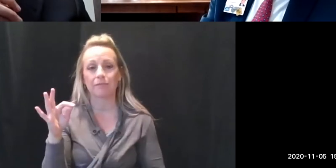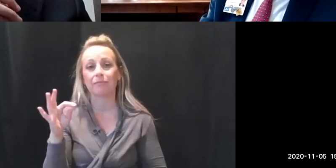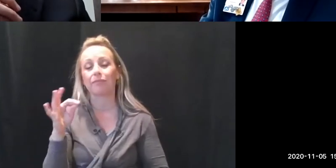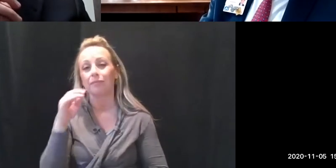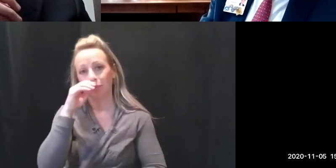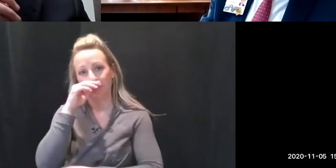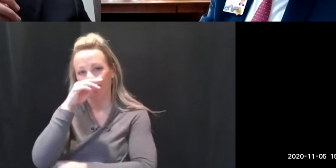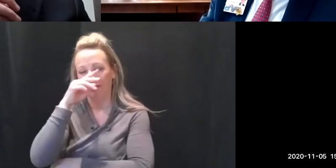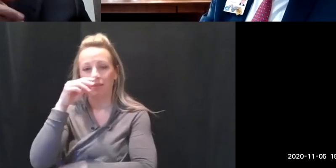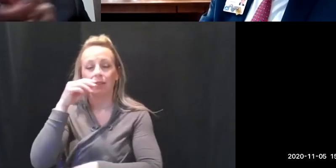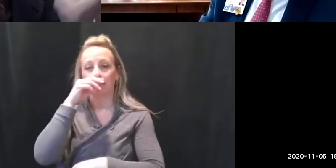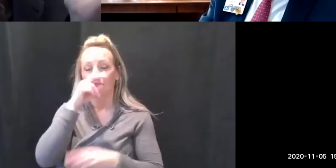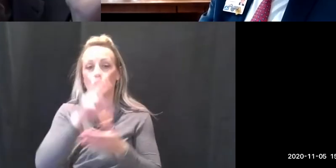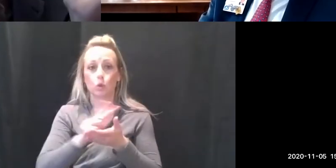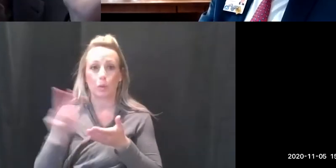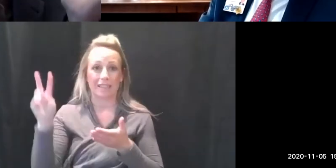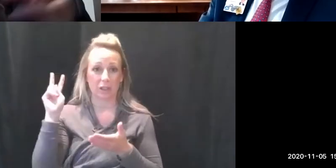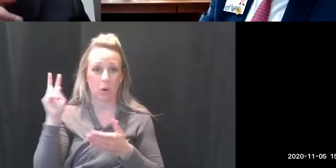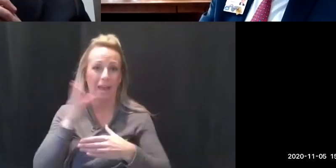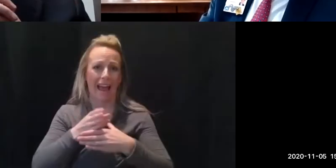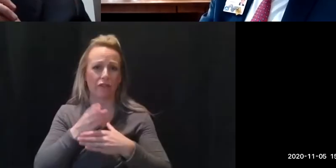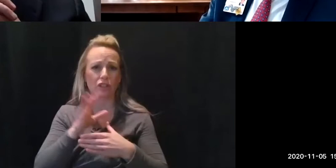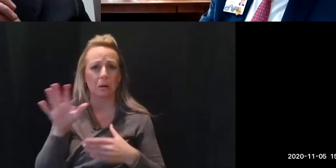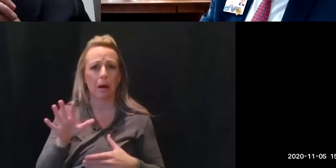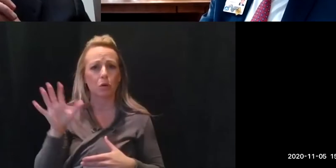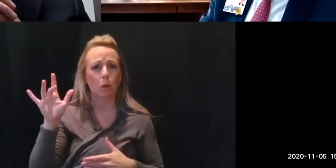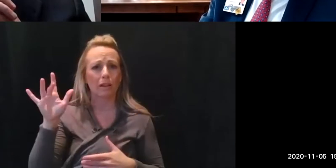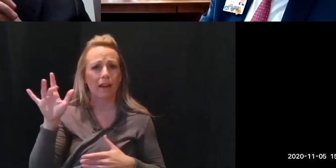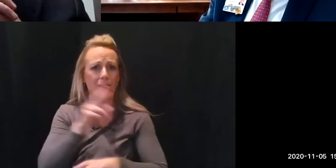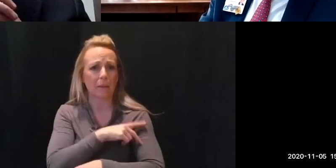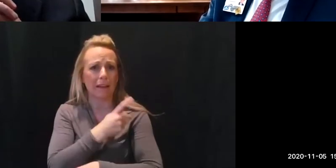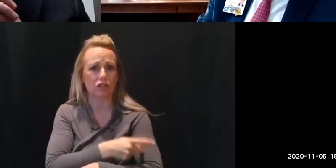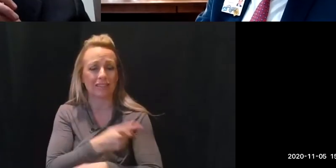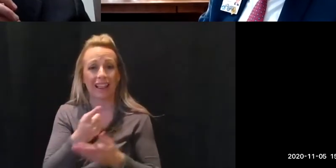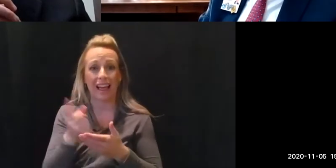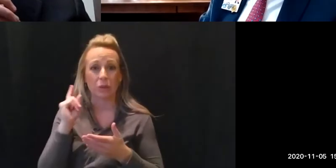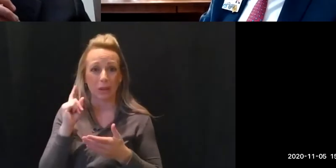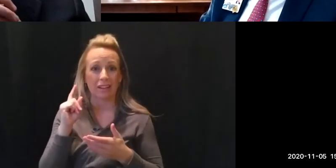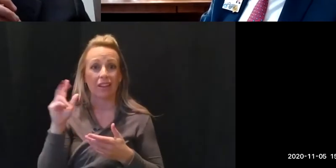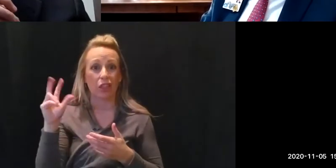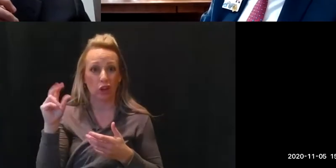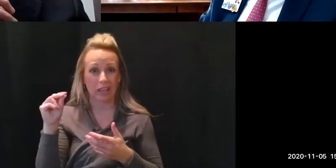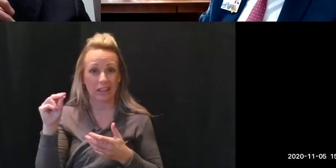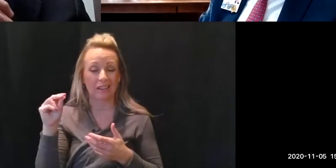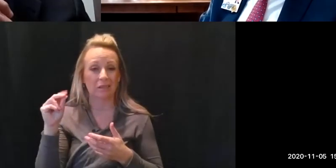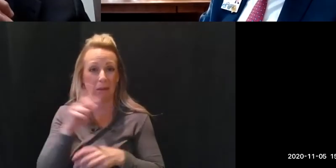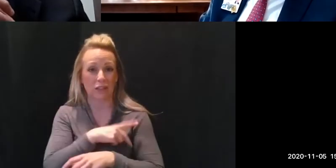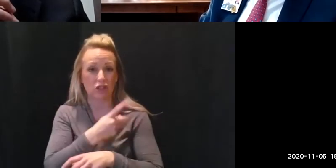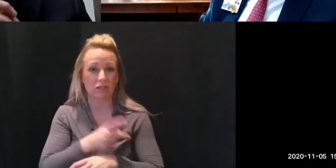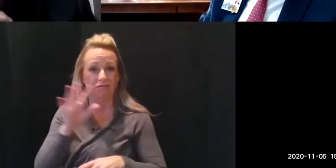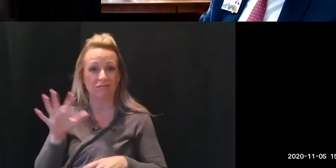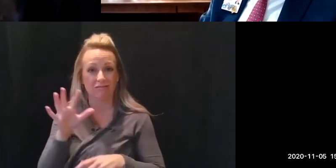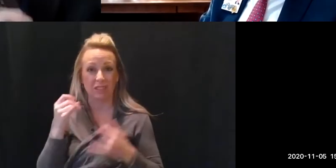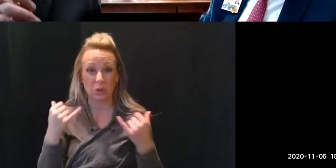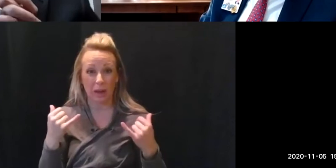were averaging, or 2 weeks ago, I'm sorry, we were averaging about 25 patients. Last week it was in the 30s. Today, where we sit, we have 48